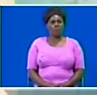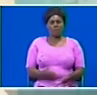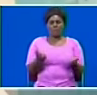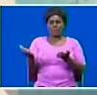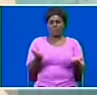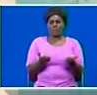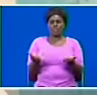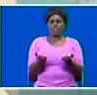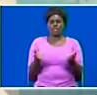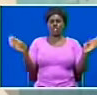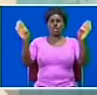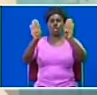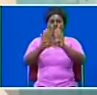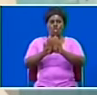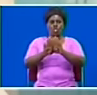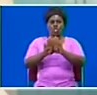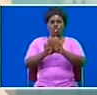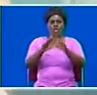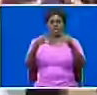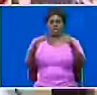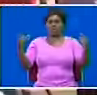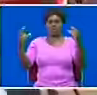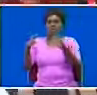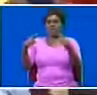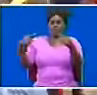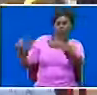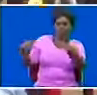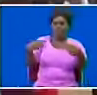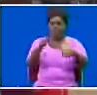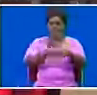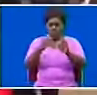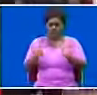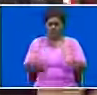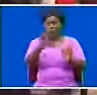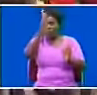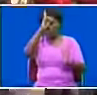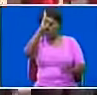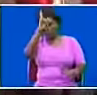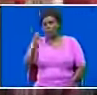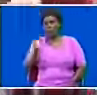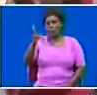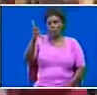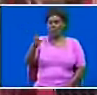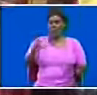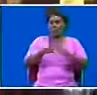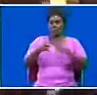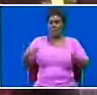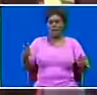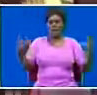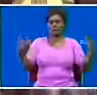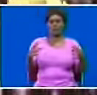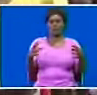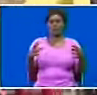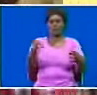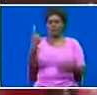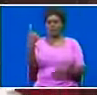Businesses in the town quickly closed shop as the rival group squared it out on the streets. Police fired in air to disperse the crowds. But